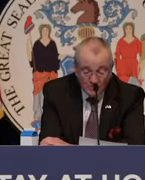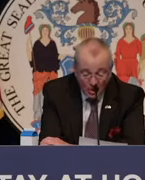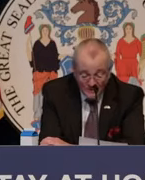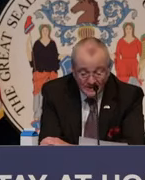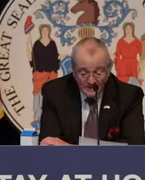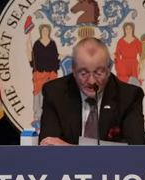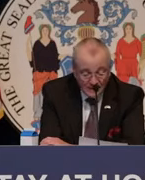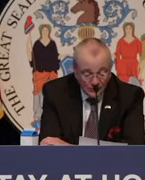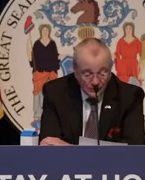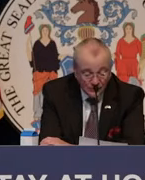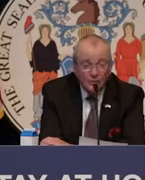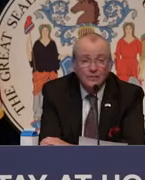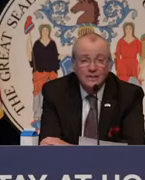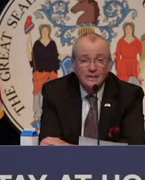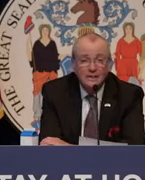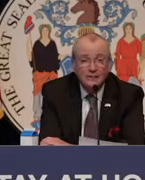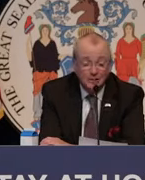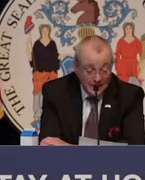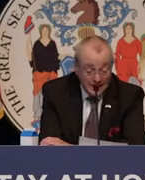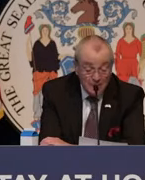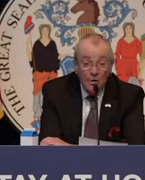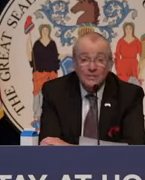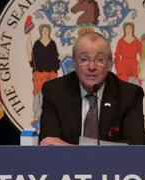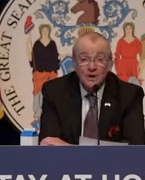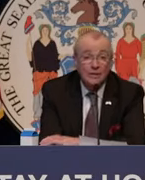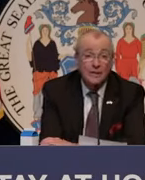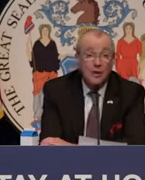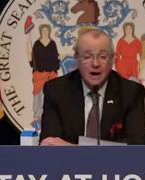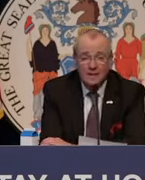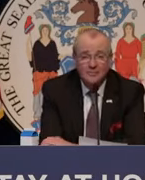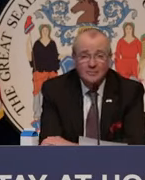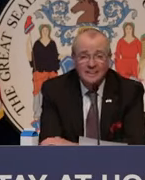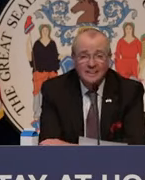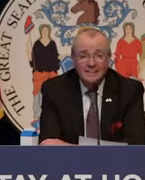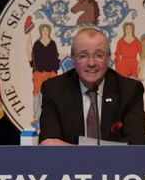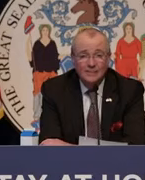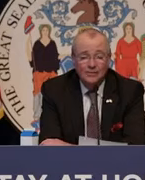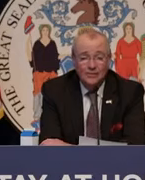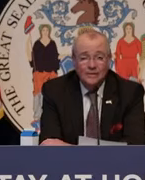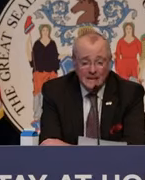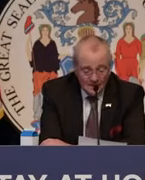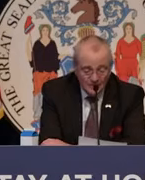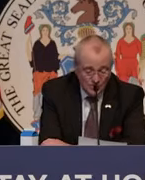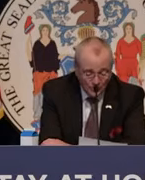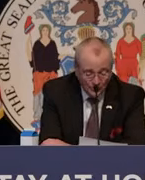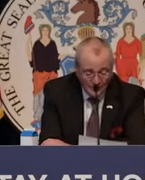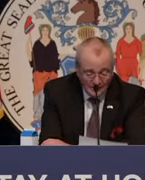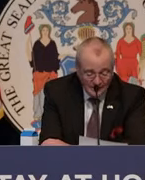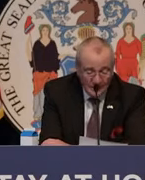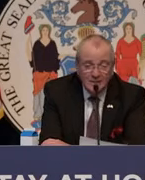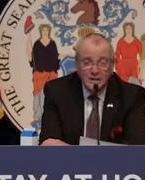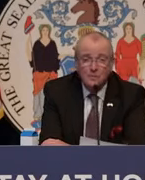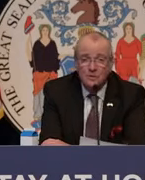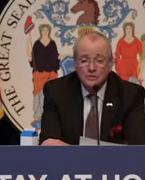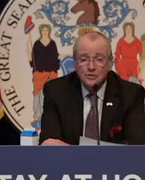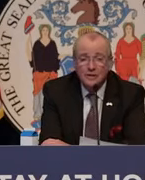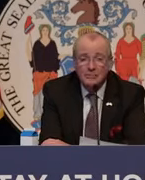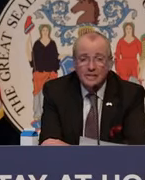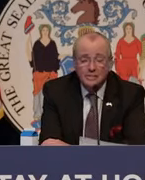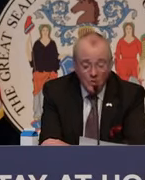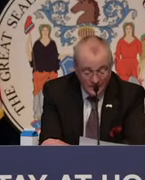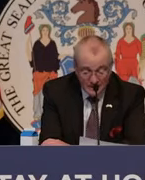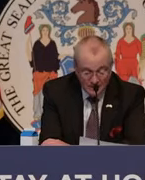and a son, Marvin, and his sisters. Shanetta and Marvin are in Ohio, so they're not in New Jersey, and they desperately,